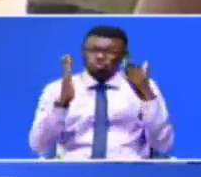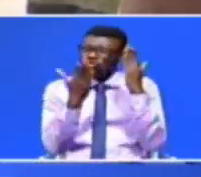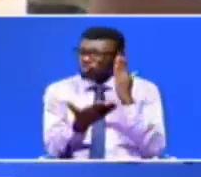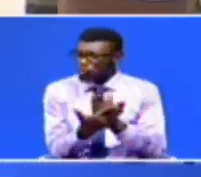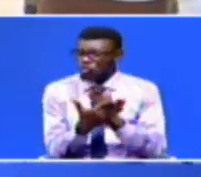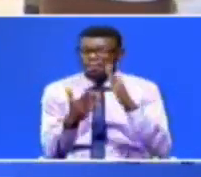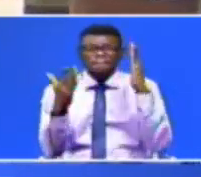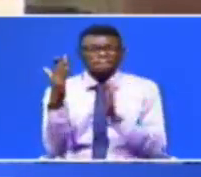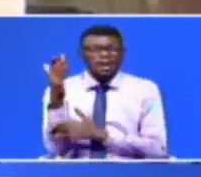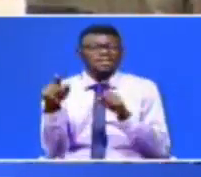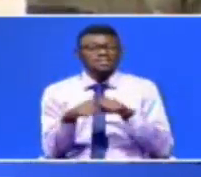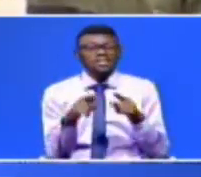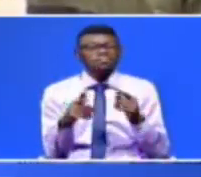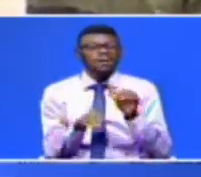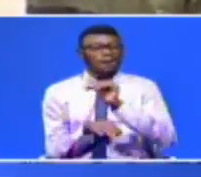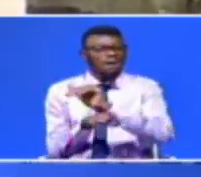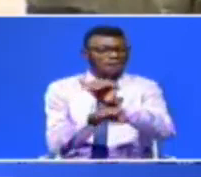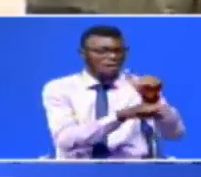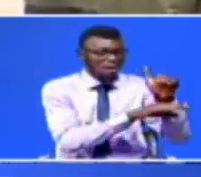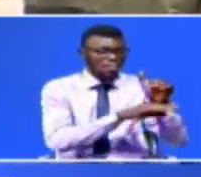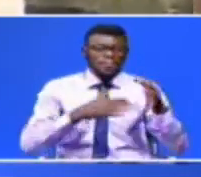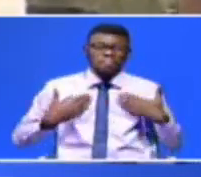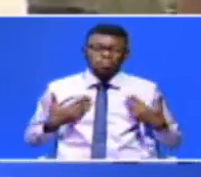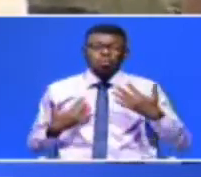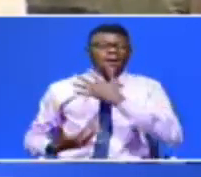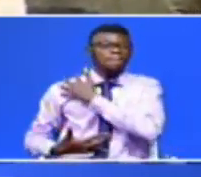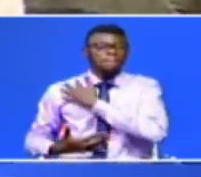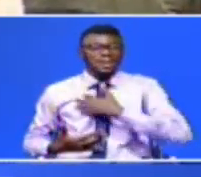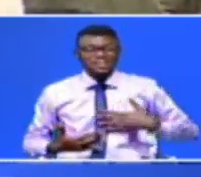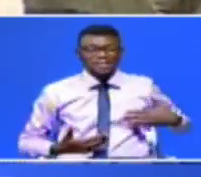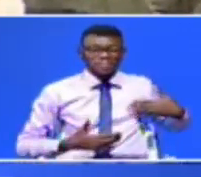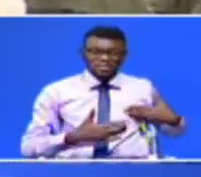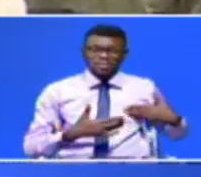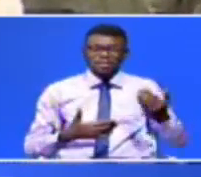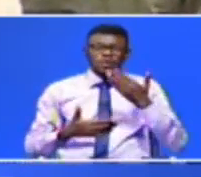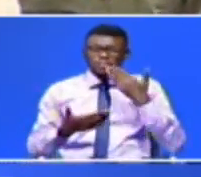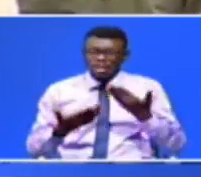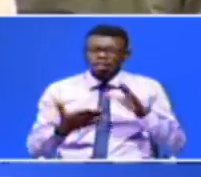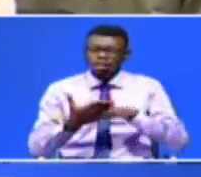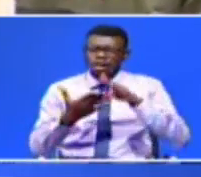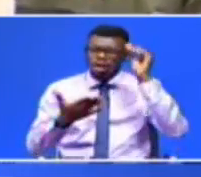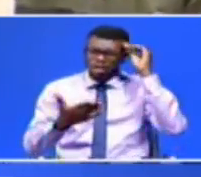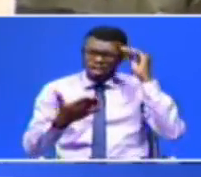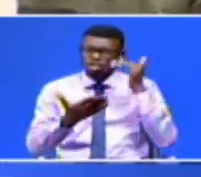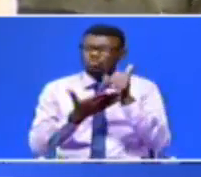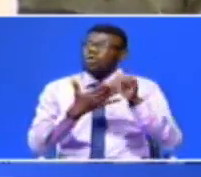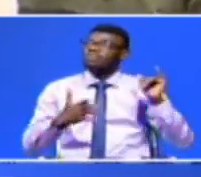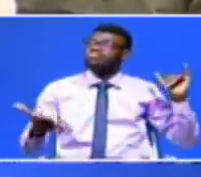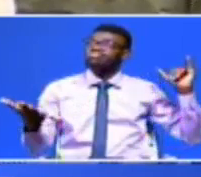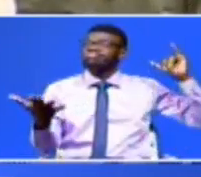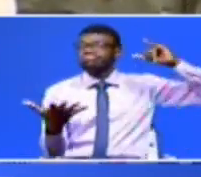Na ningeomba watu wetu wa Marsabit wapate mafunzo na hii ndege vile